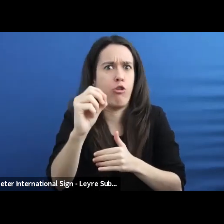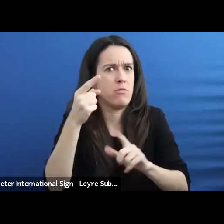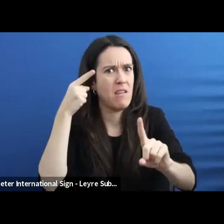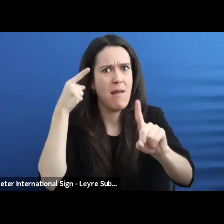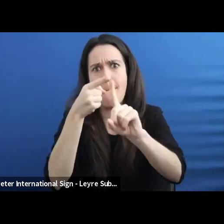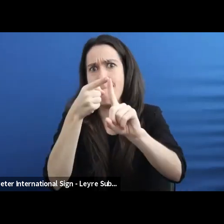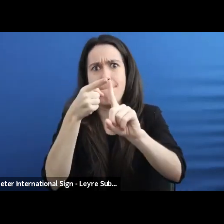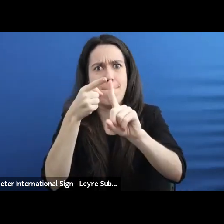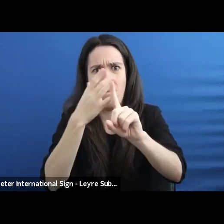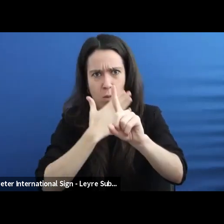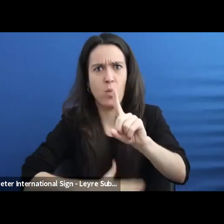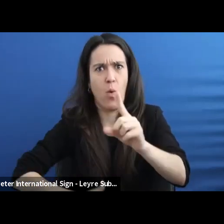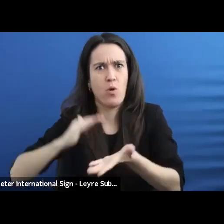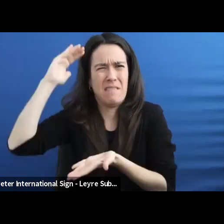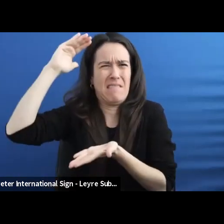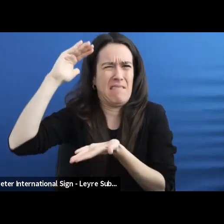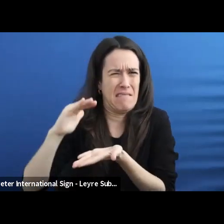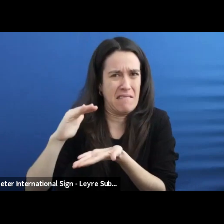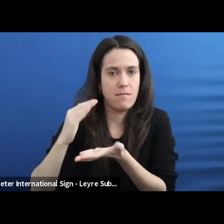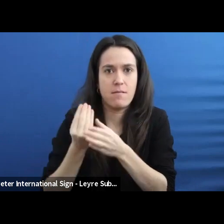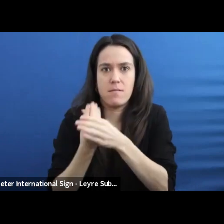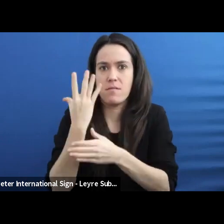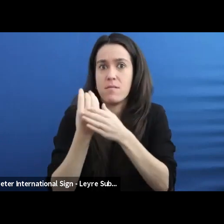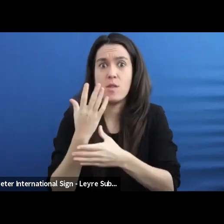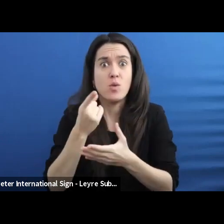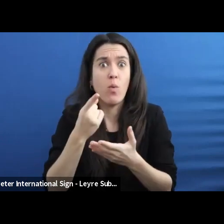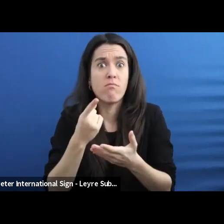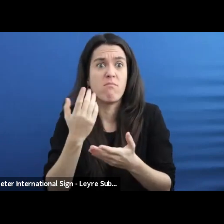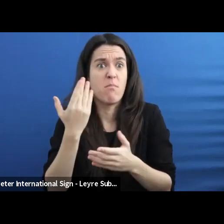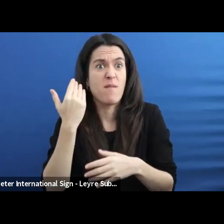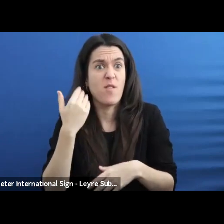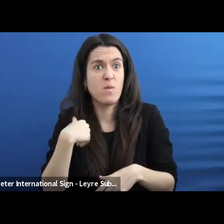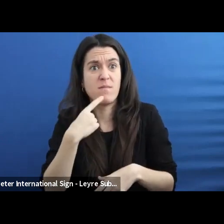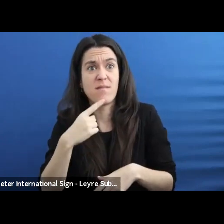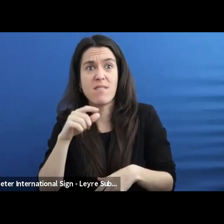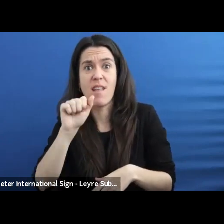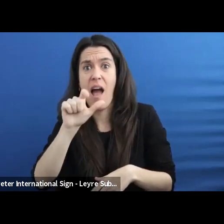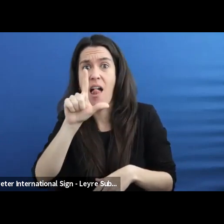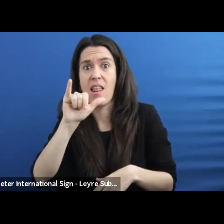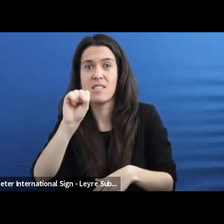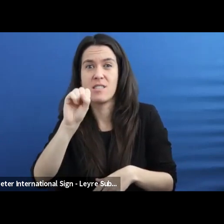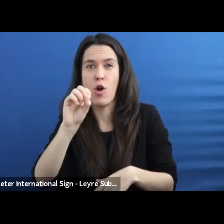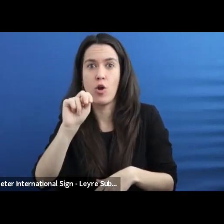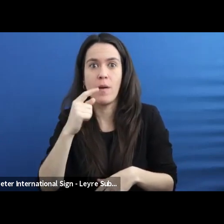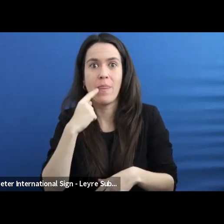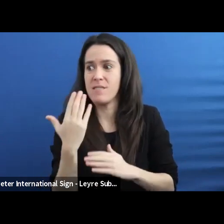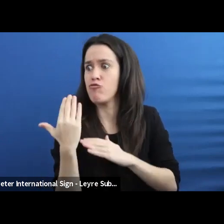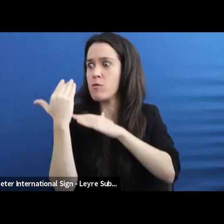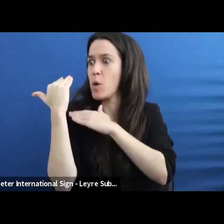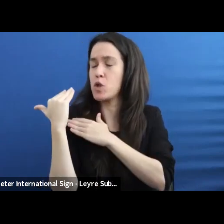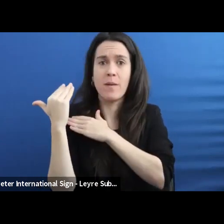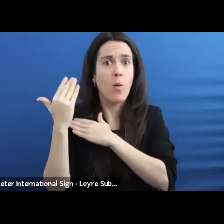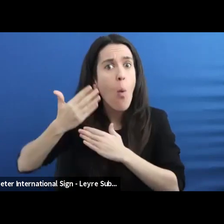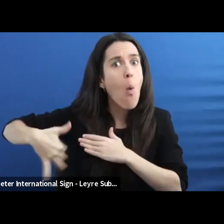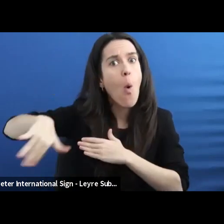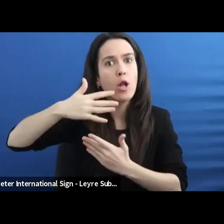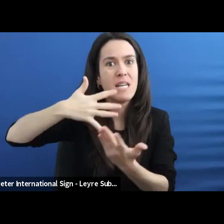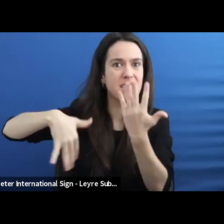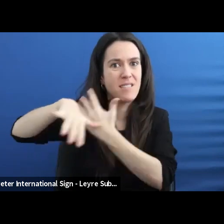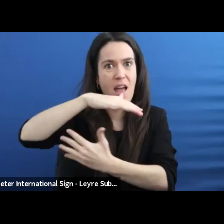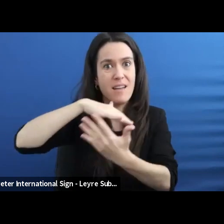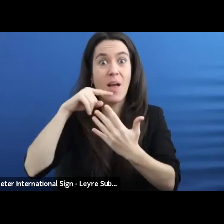goals, of course, can only be achieved, as Alison also said, if they are understood as a task for society as a whole. And this transformation process